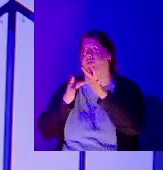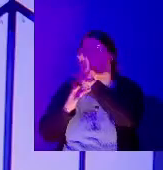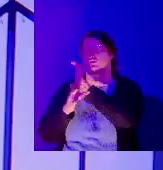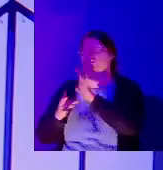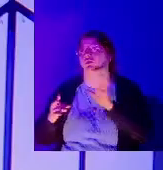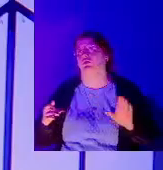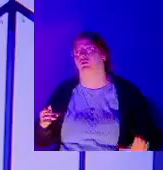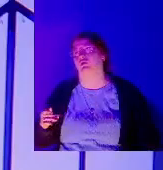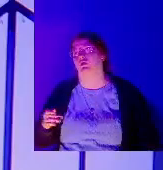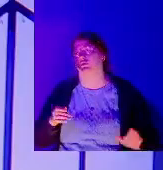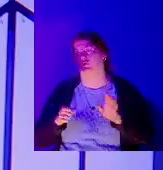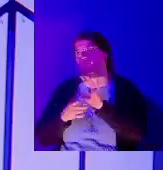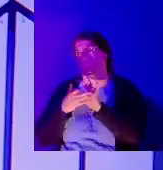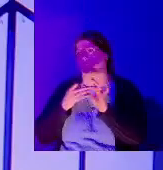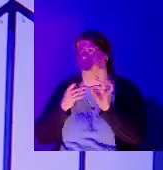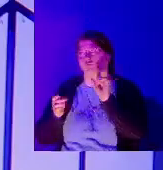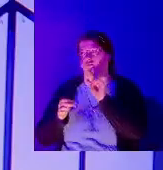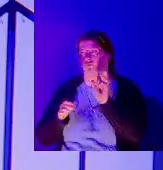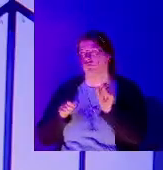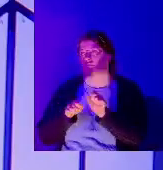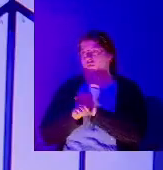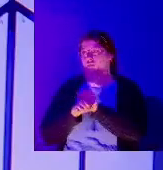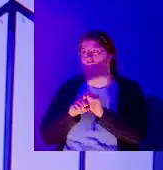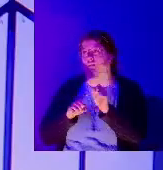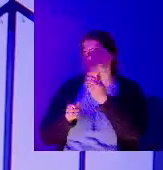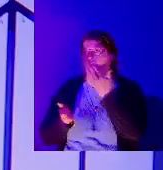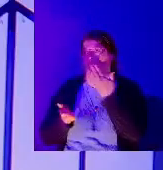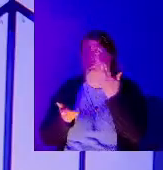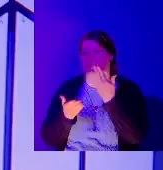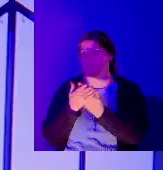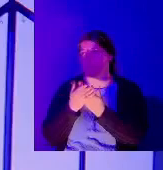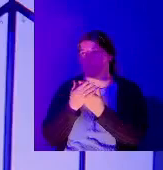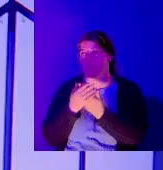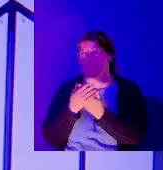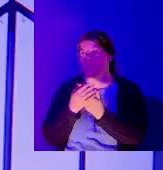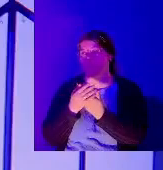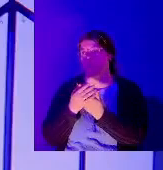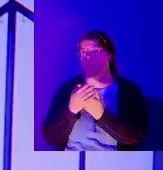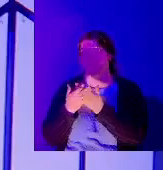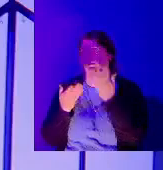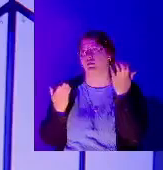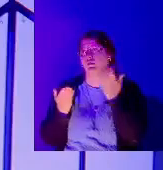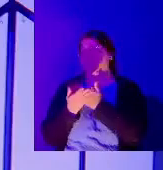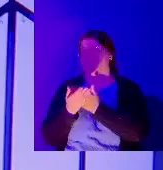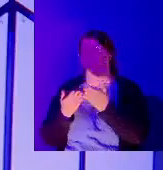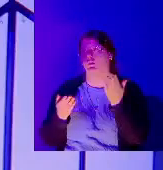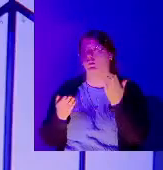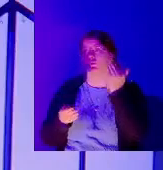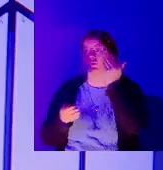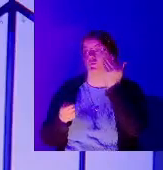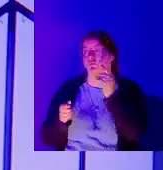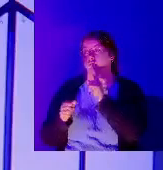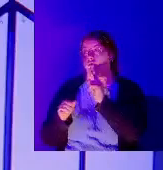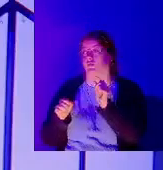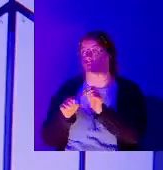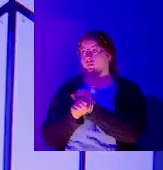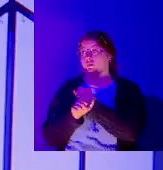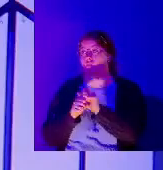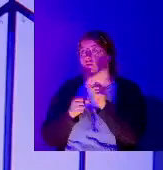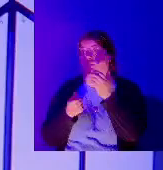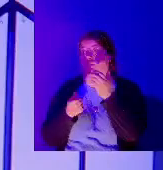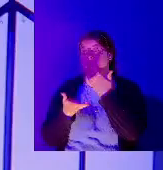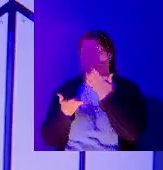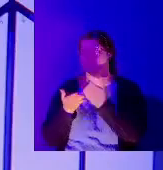Jesus Christ. I'll say that it is well. Oh, I know that it